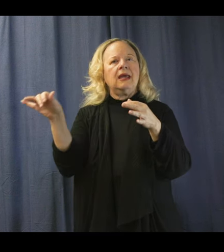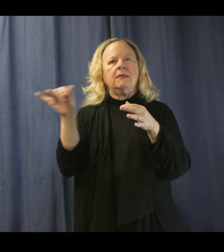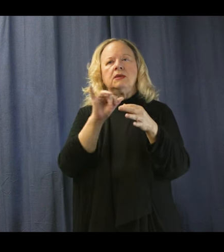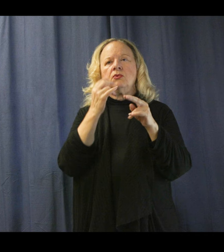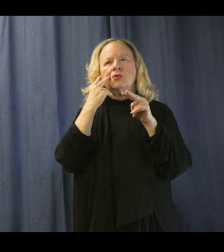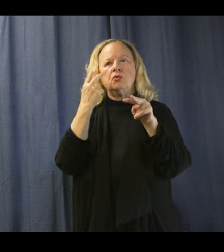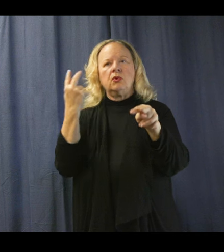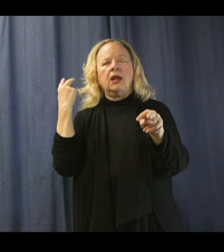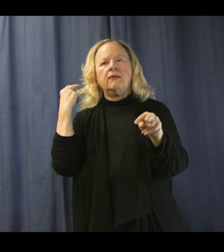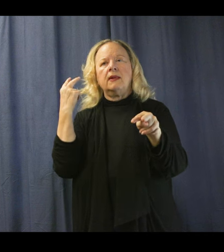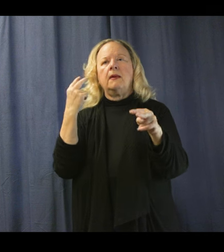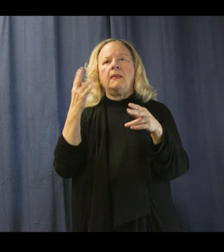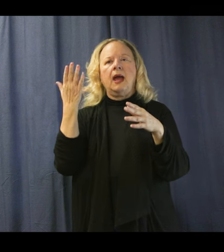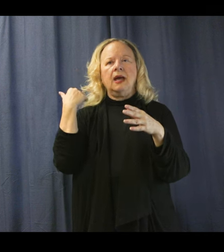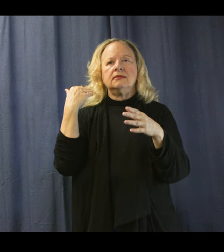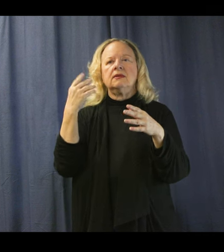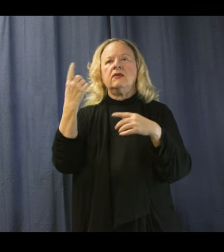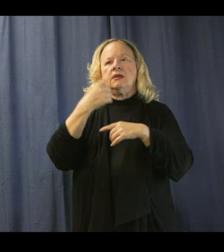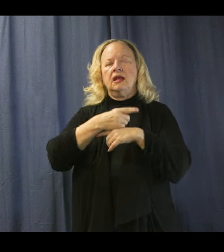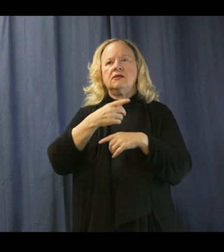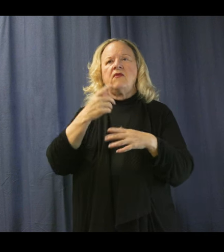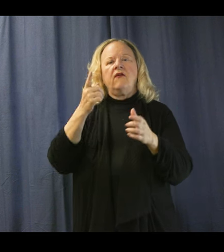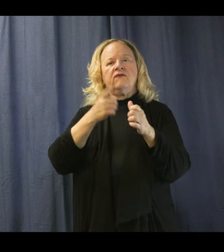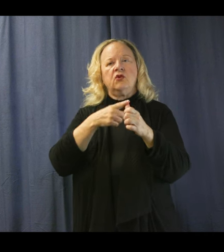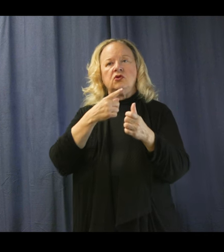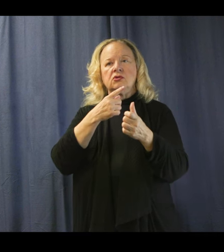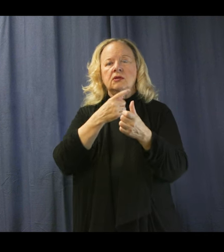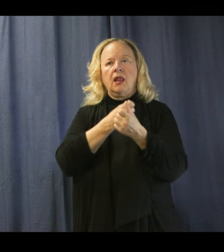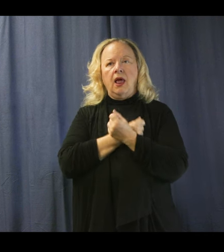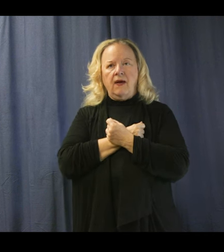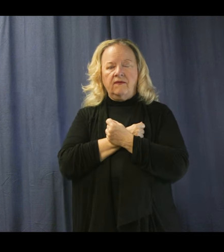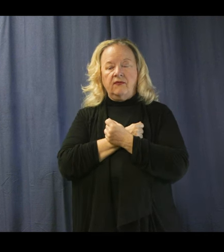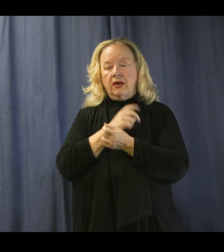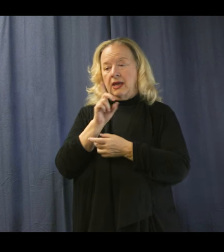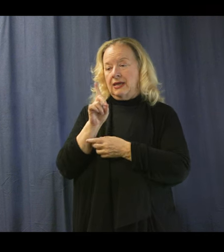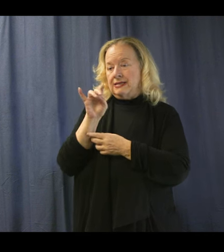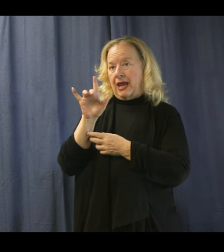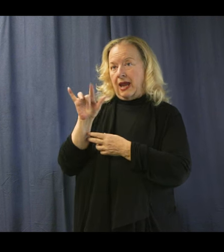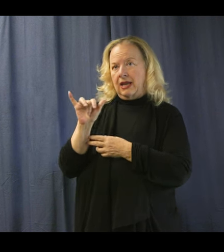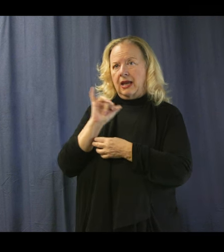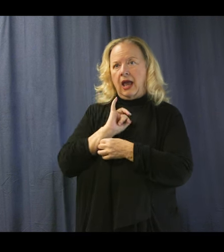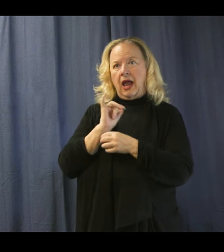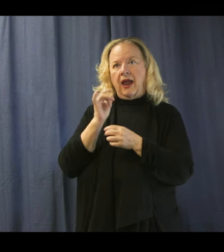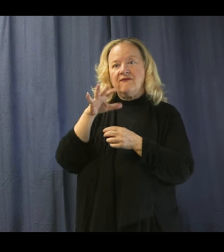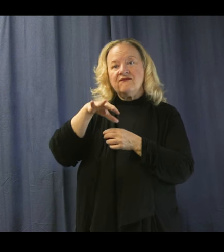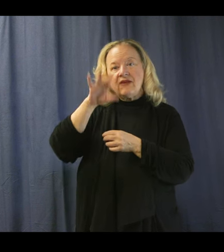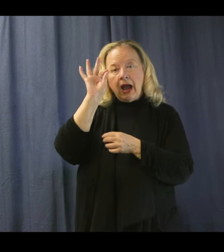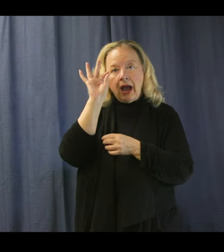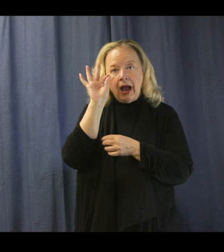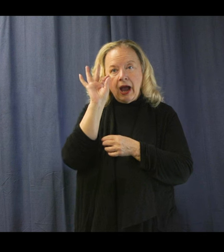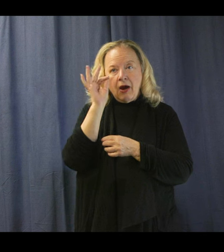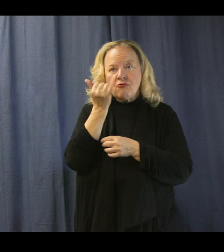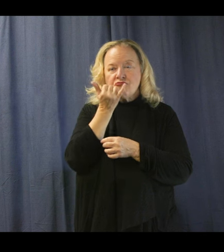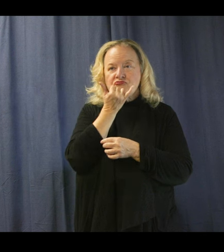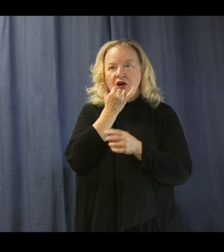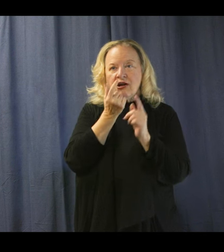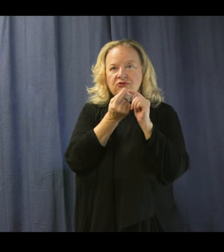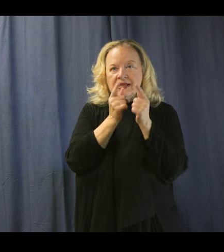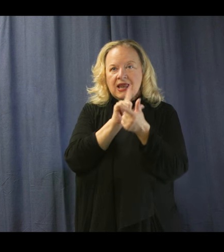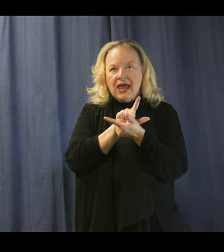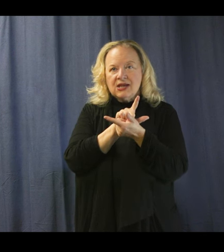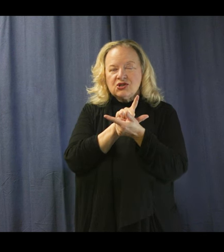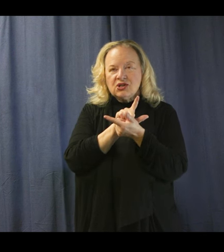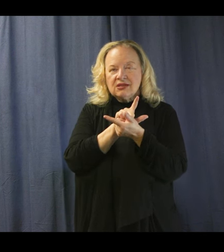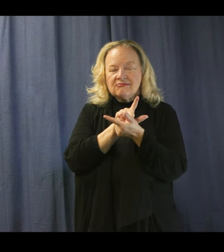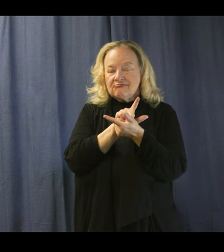Amen. Now comes the Our Father, but there's been a word change because as Danny and I were looking, we found an incorrect translation. See if you can catch